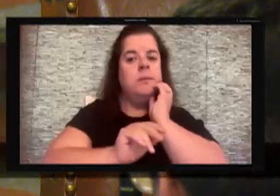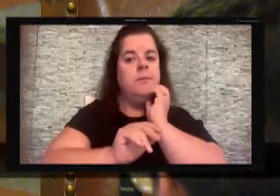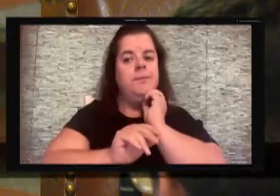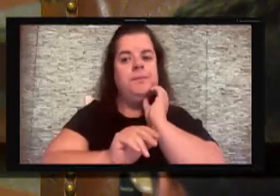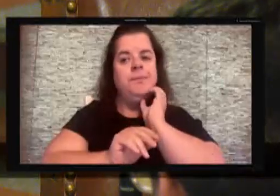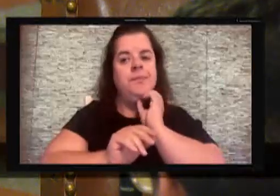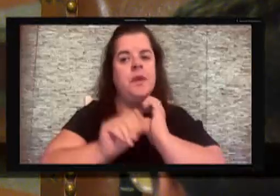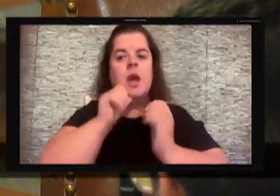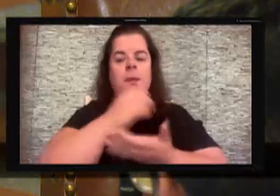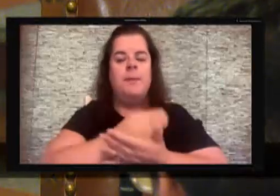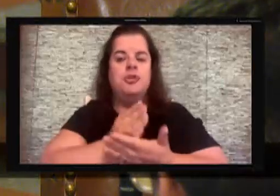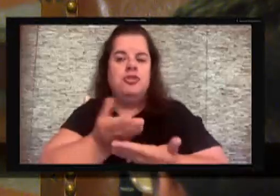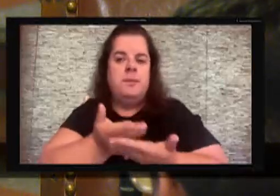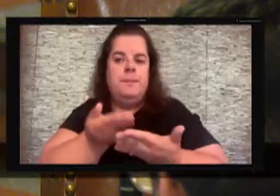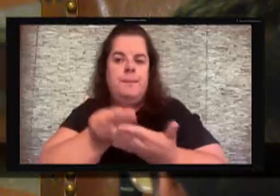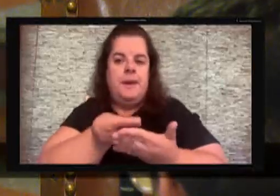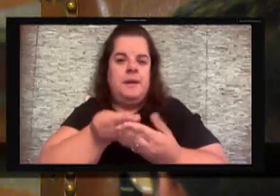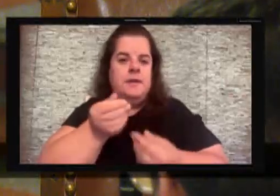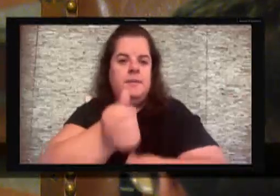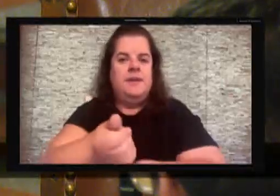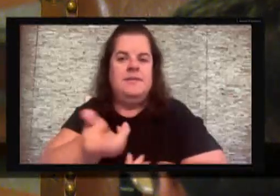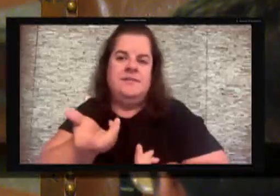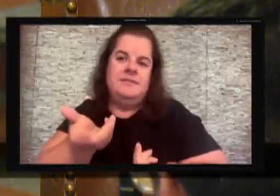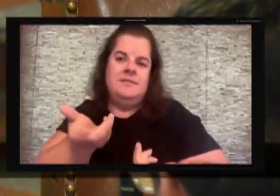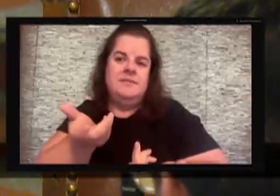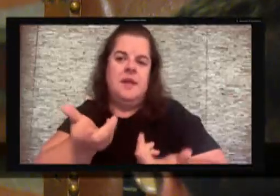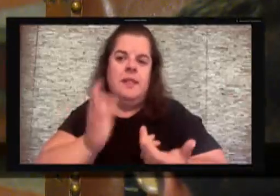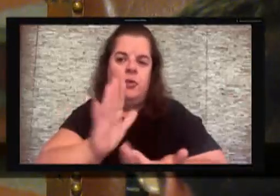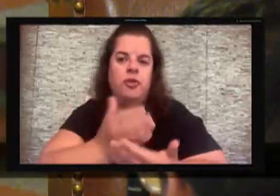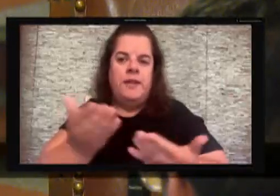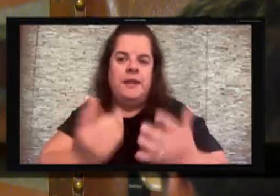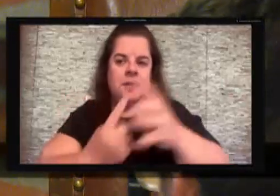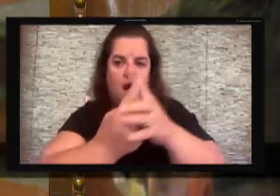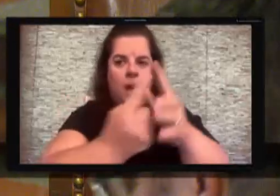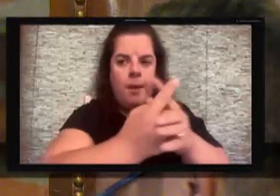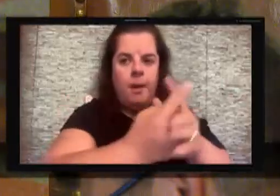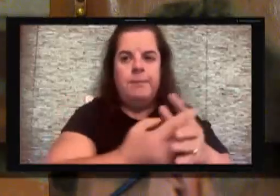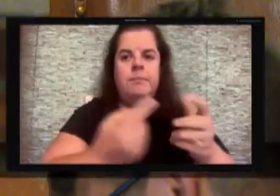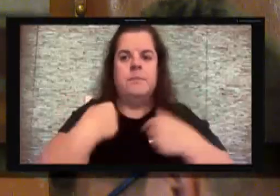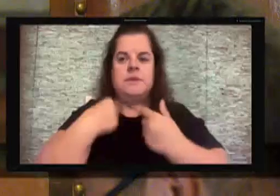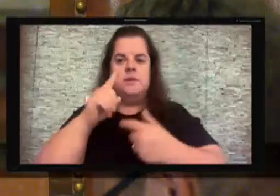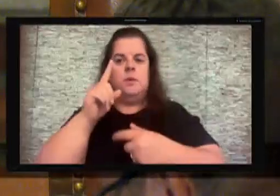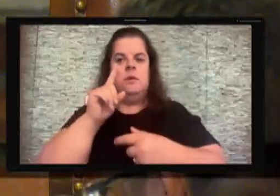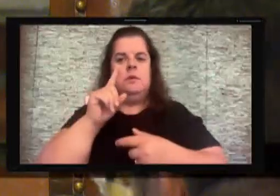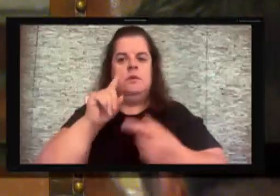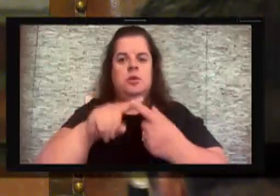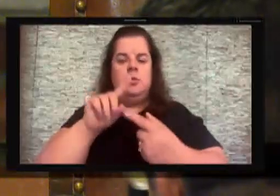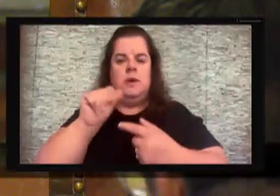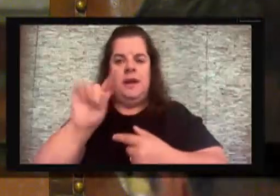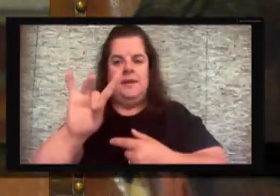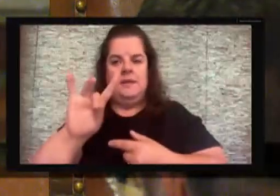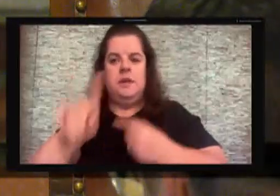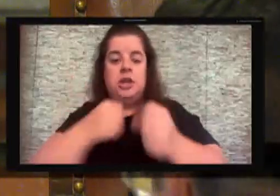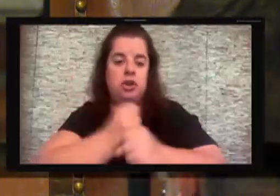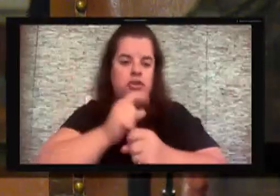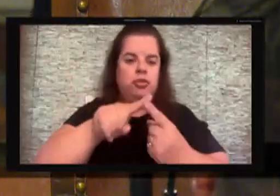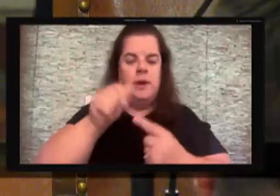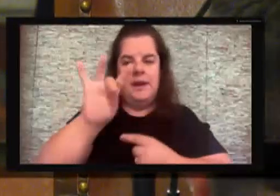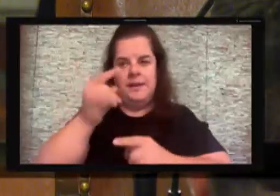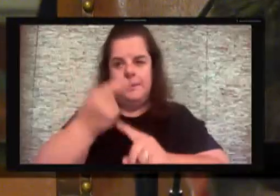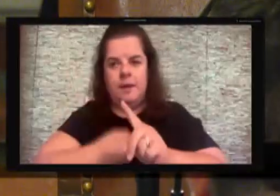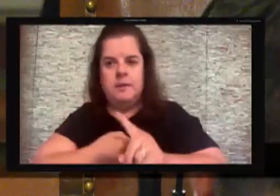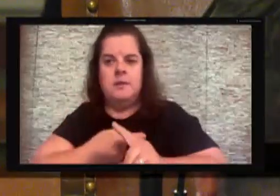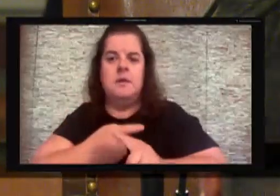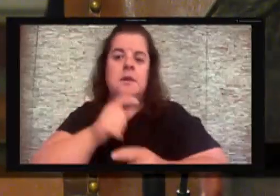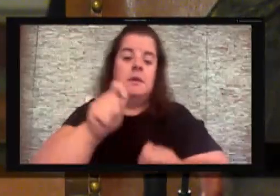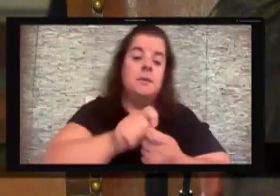are, I would say, without exception, things that have come up in the intervening one year to 18 months. The specific transfer,